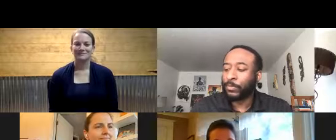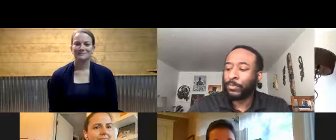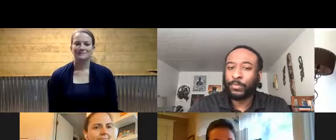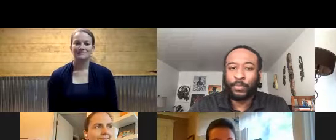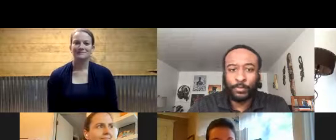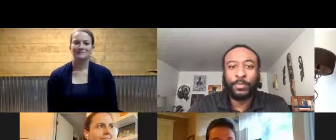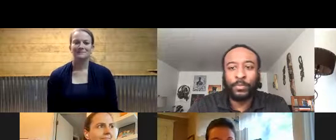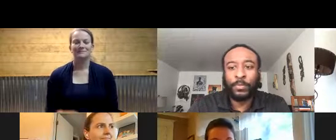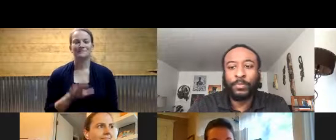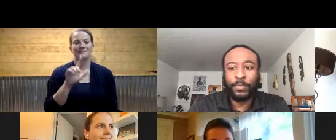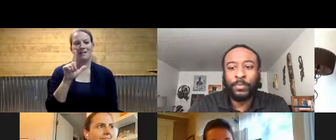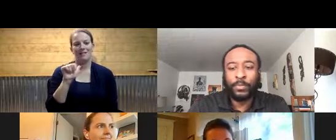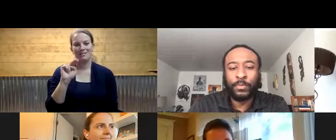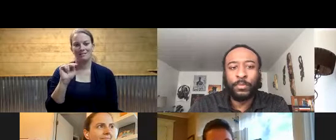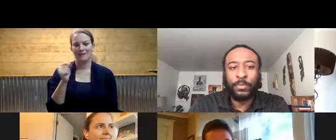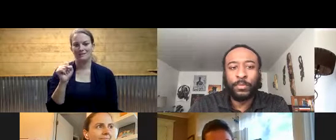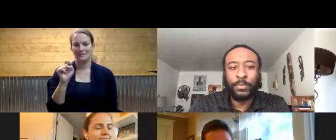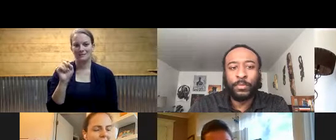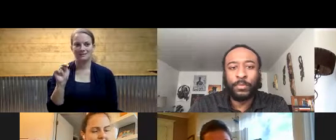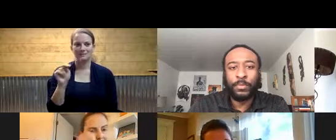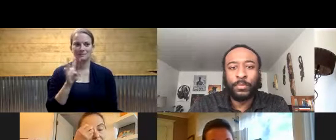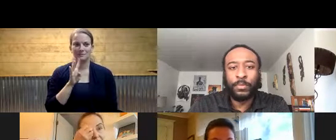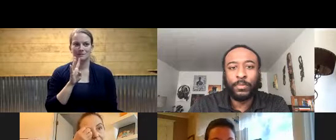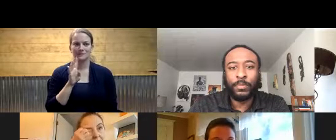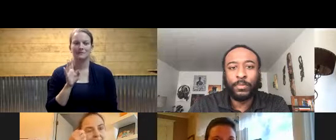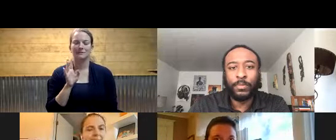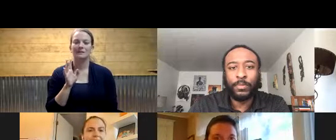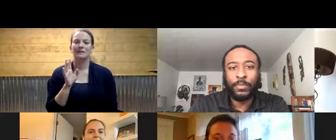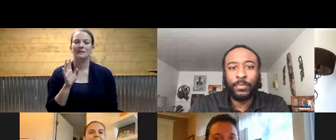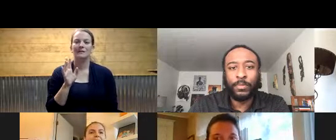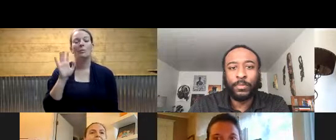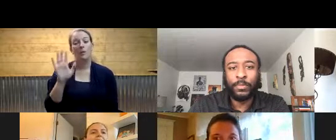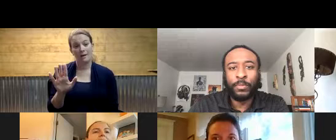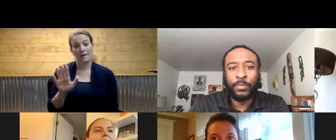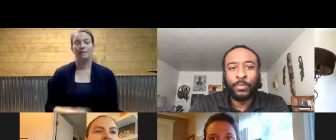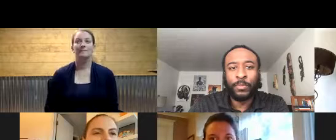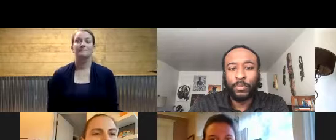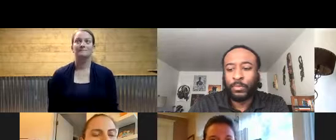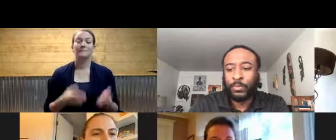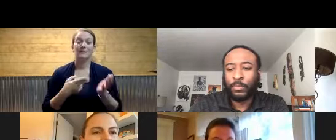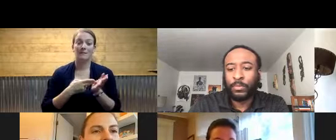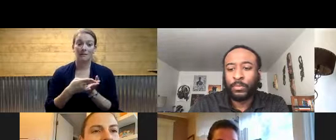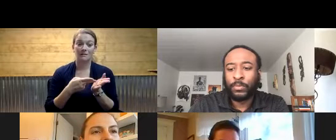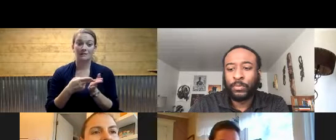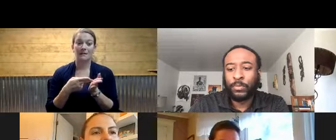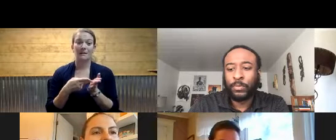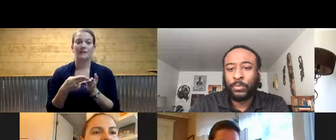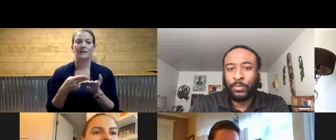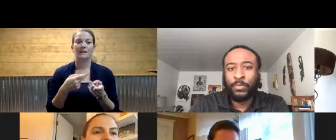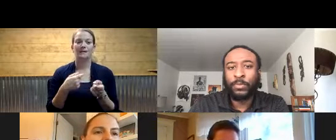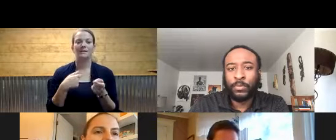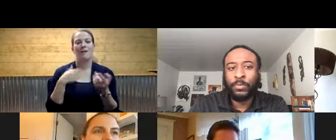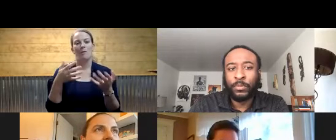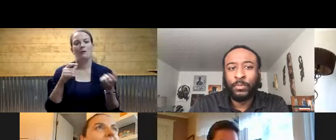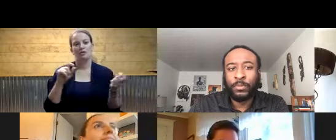I could go first Hmm. if so for the most part, honestly, it was just I wanted a change,